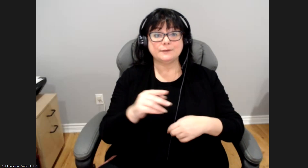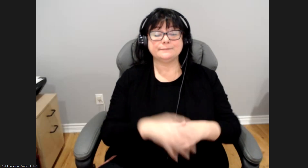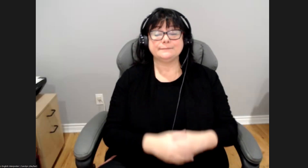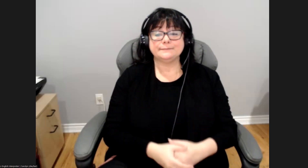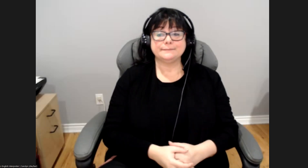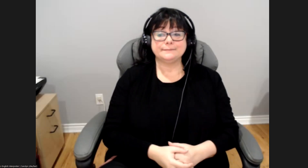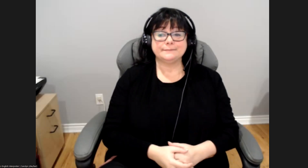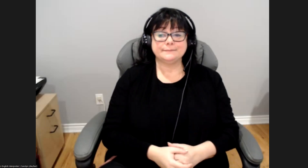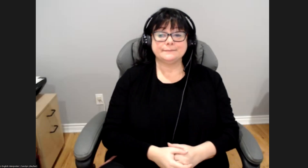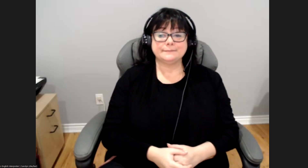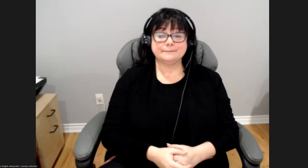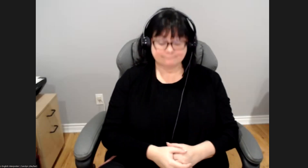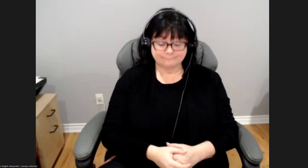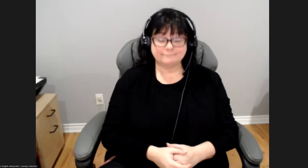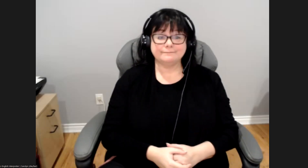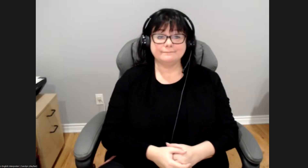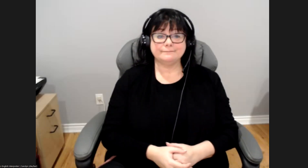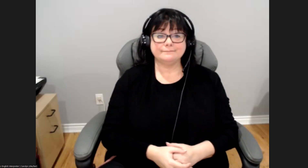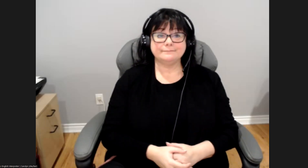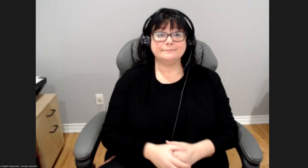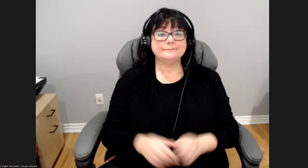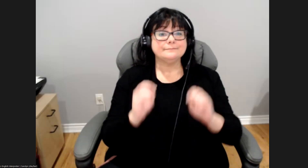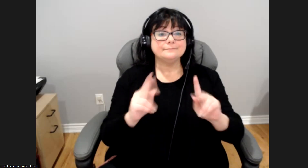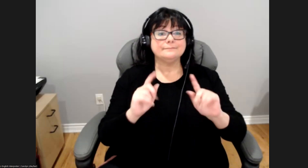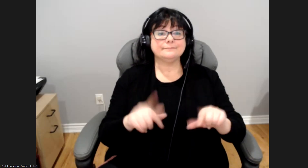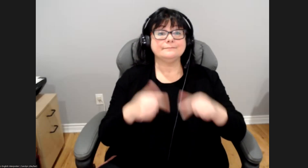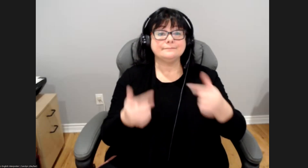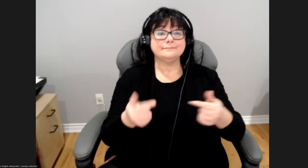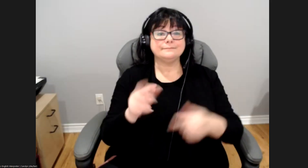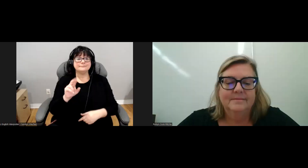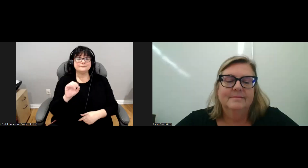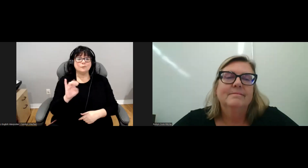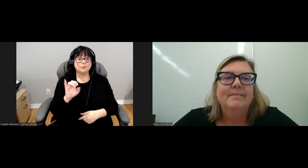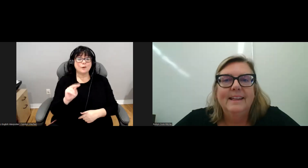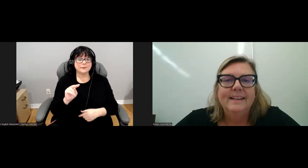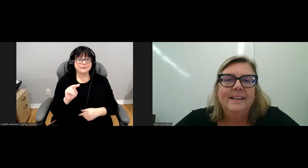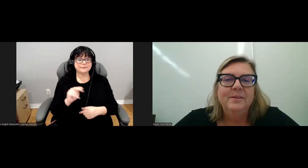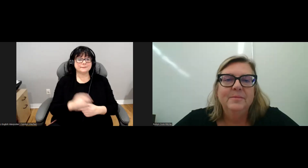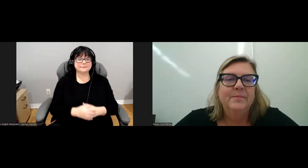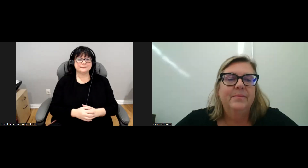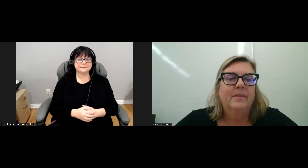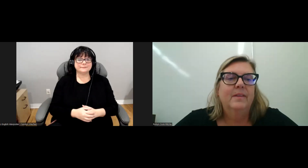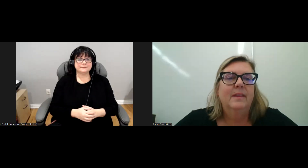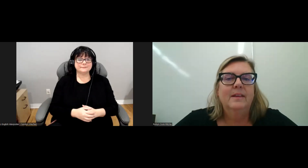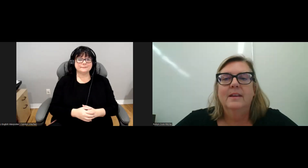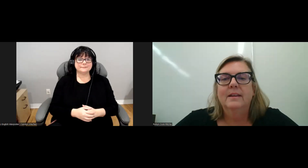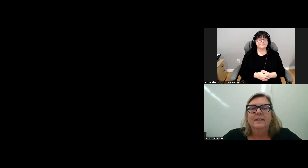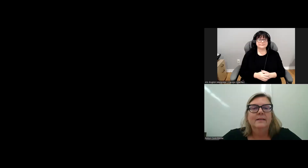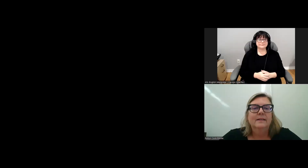we go. Okay, Robin, I'm going to put your slides up here and I'm going to give you the